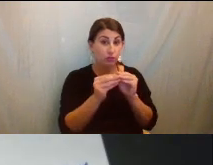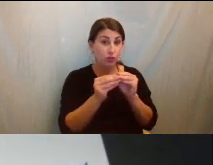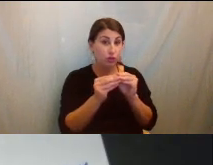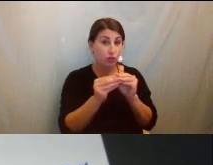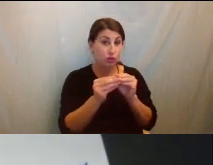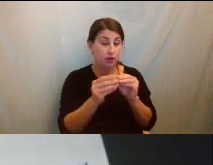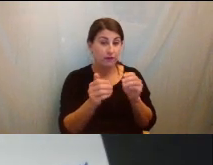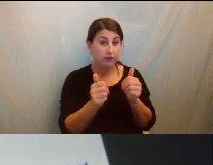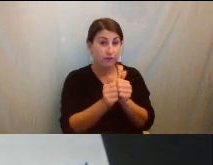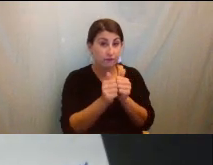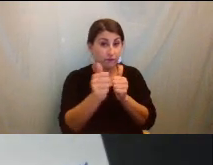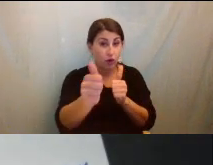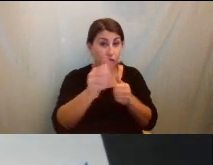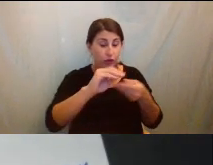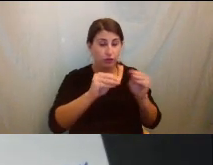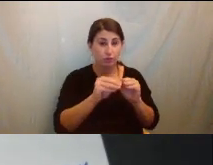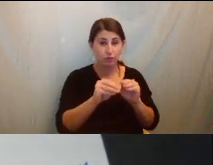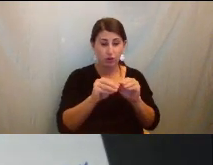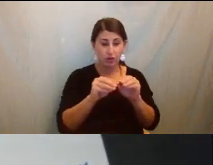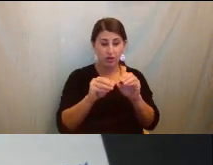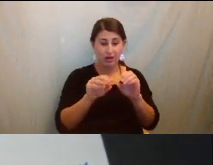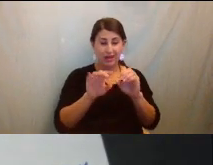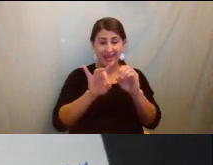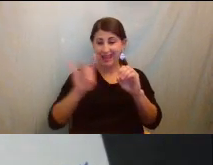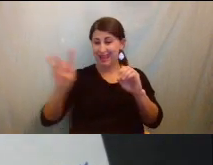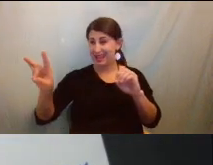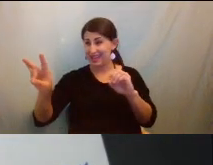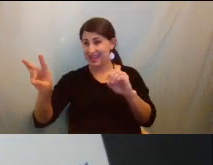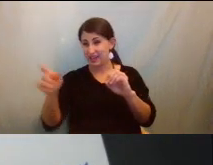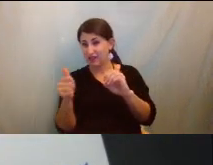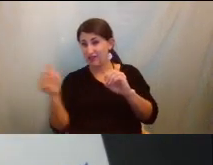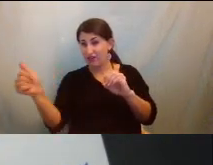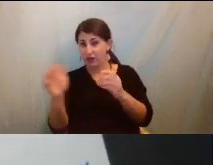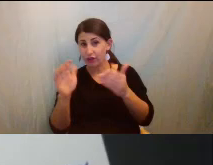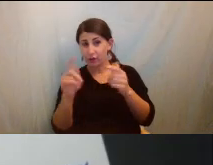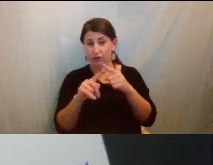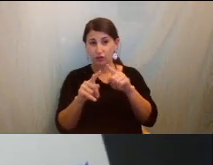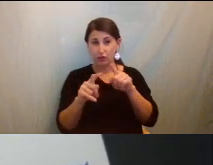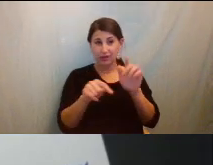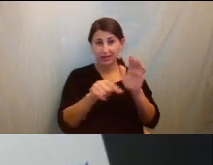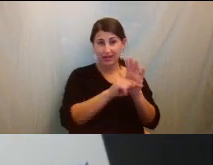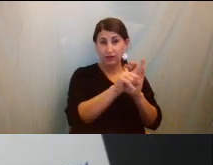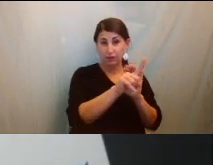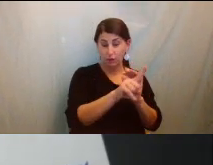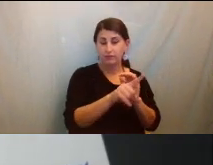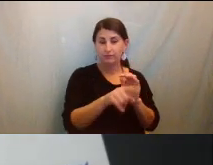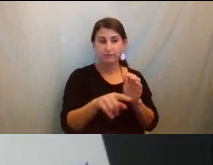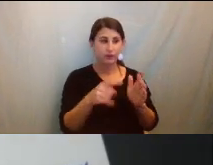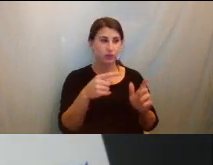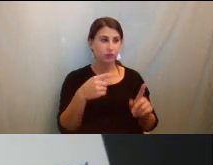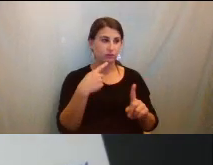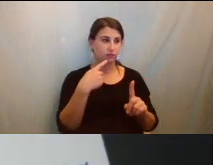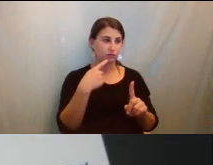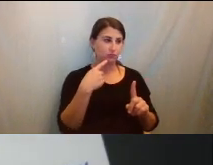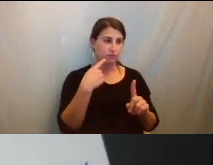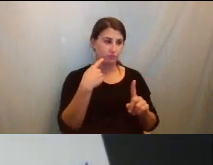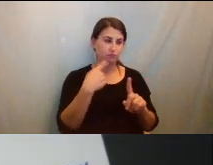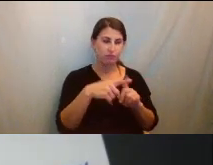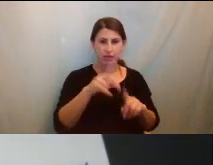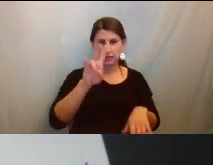further number. 8 is further away from 0 than negative 1. So it'll be positive 7. Then times negative